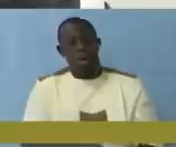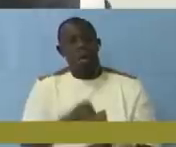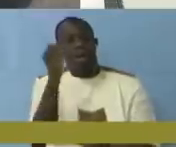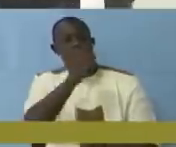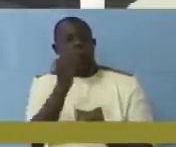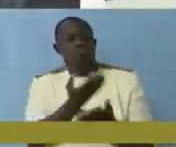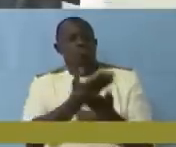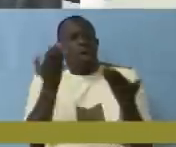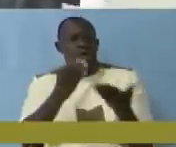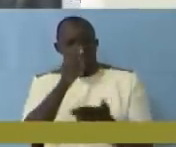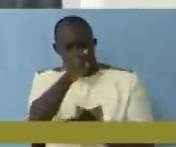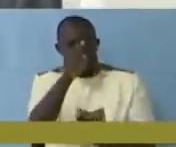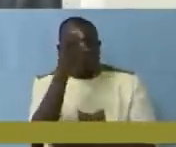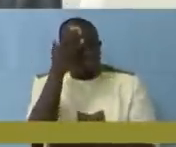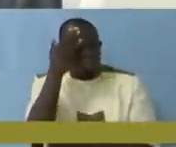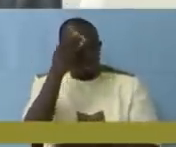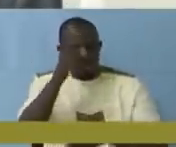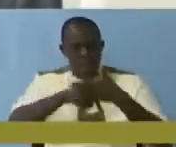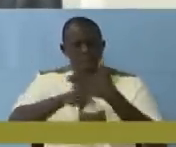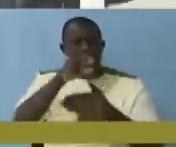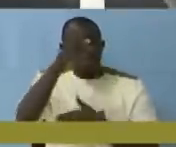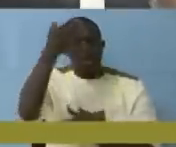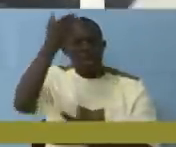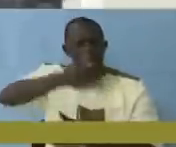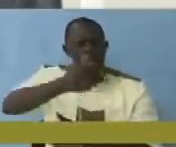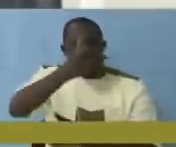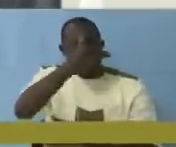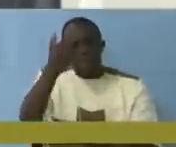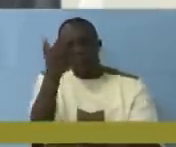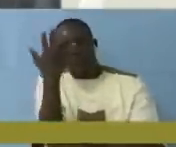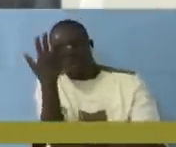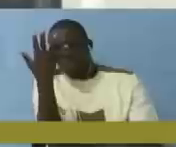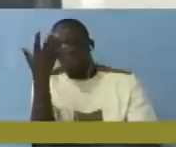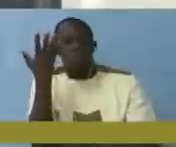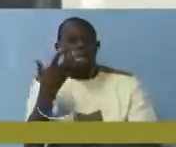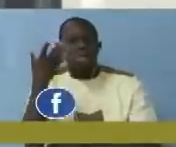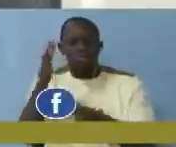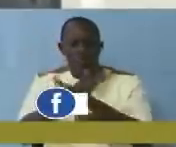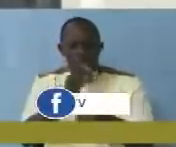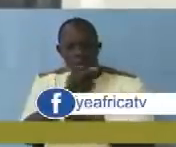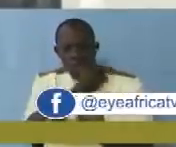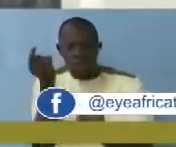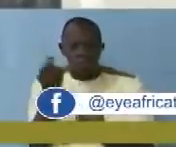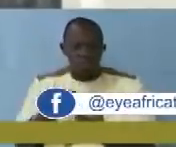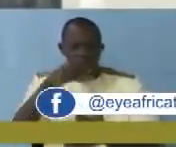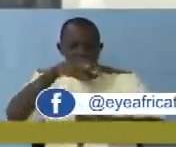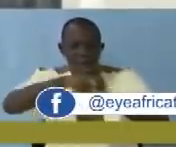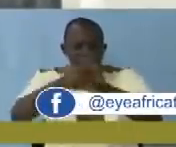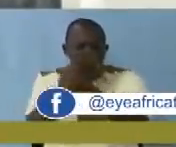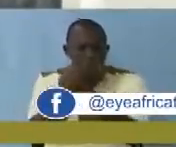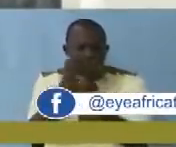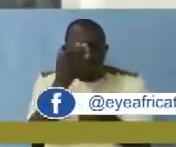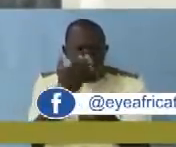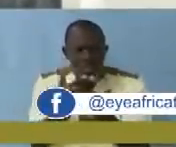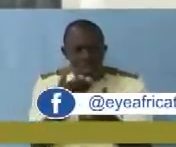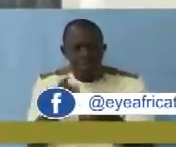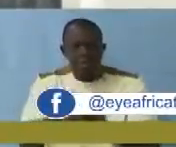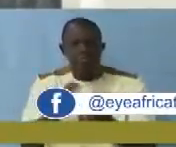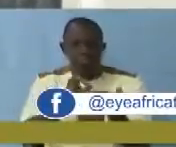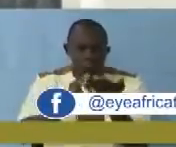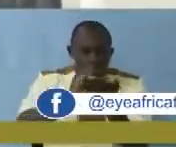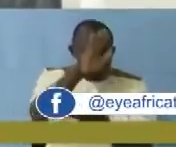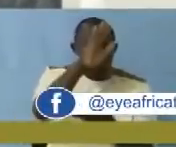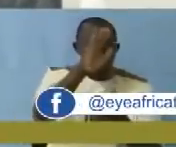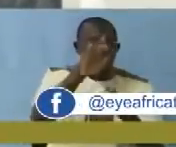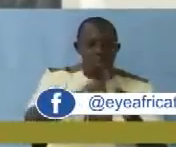you know that in 1995, when these people were arrested, they were sent to investigations. So you are trying to avoid accepting that